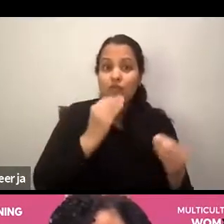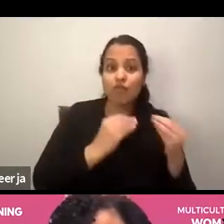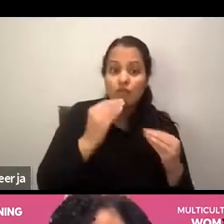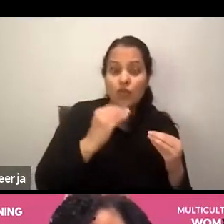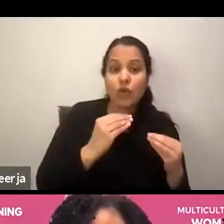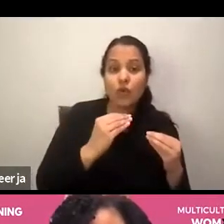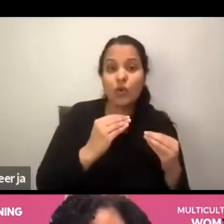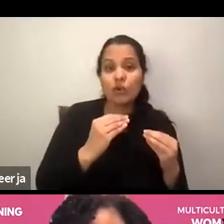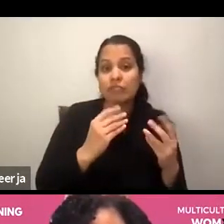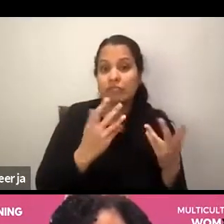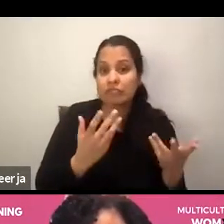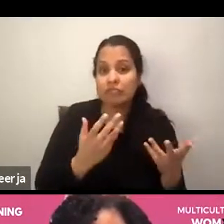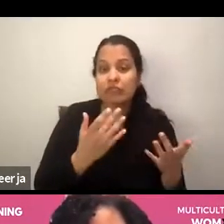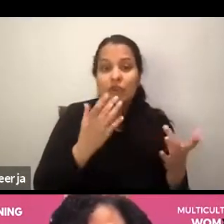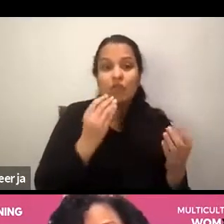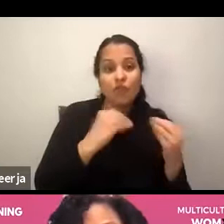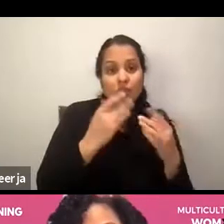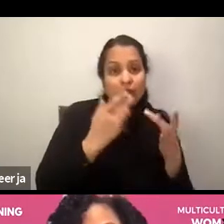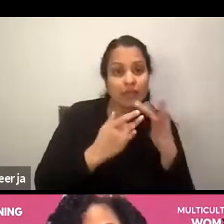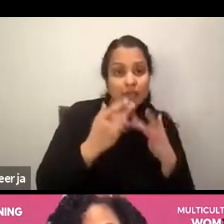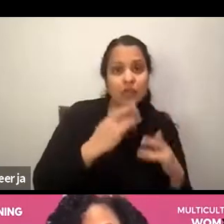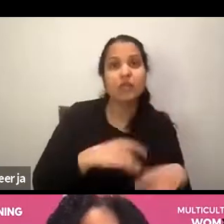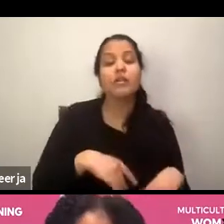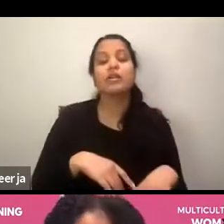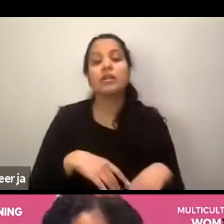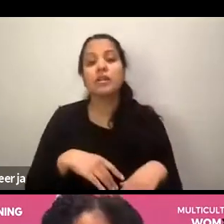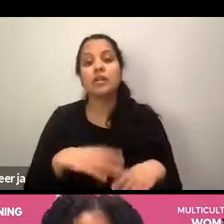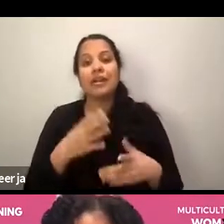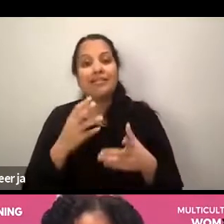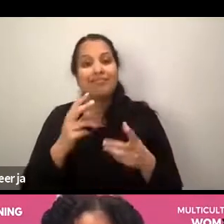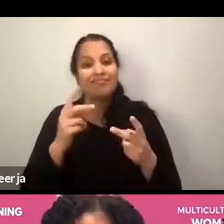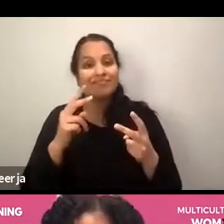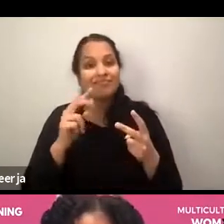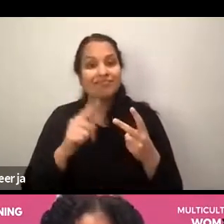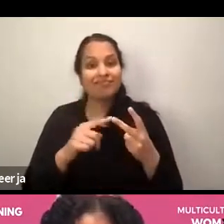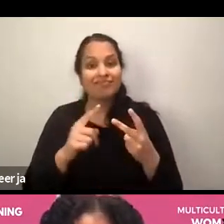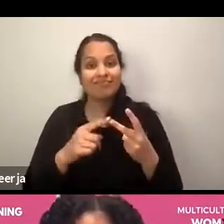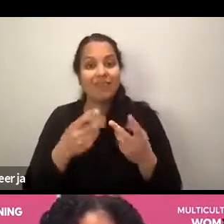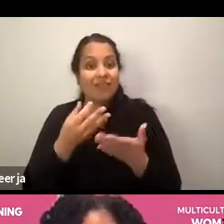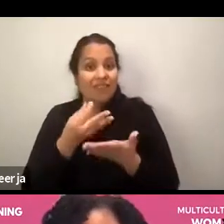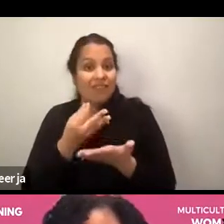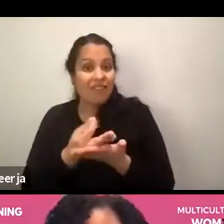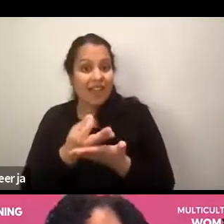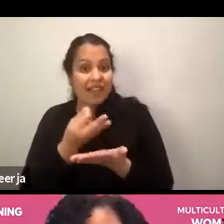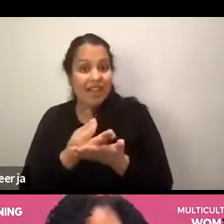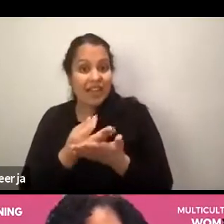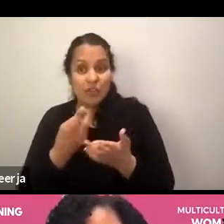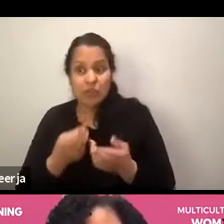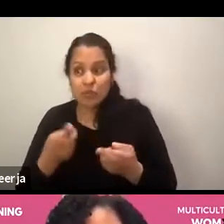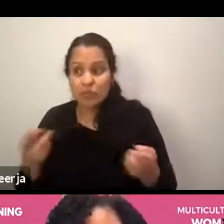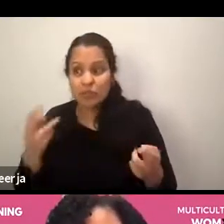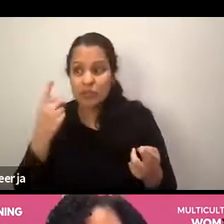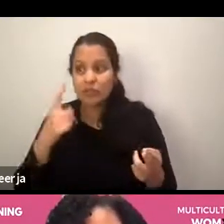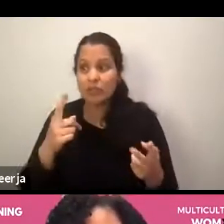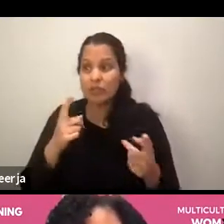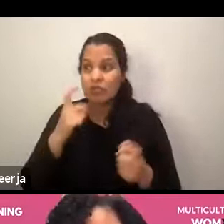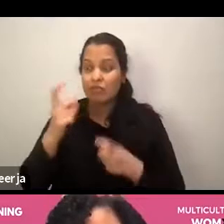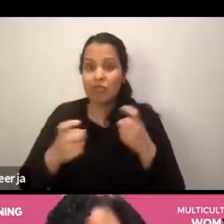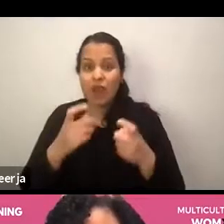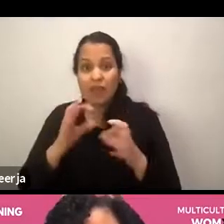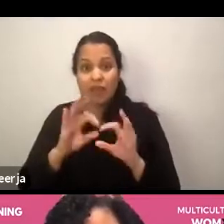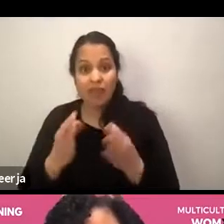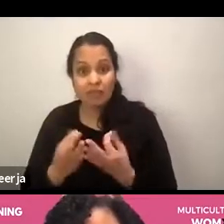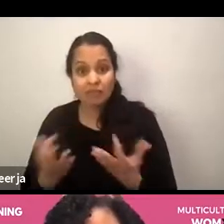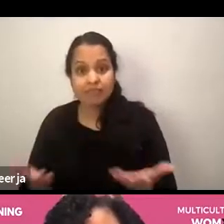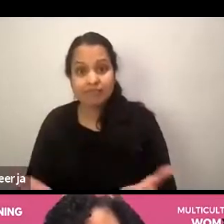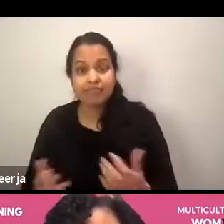one. Second, financial resources to be able to provide for their families. And third, maybe